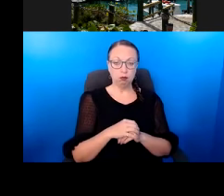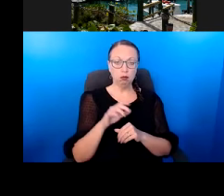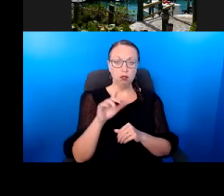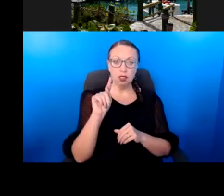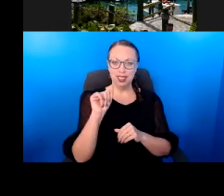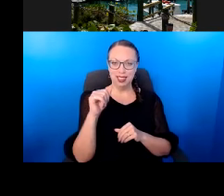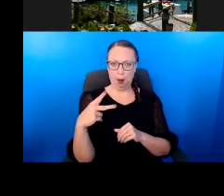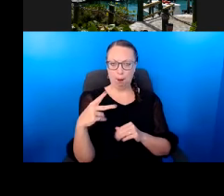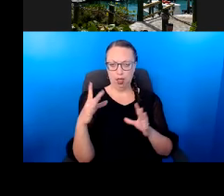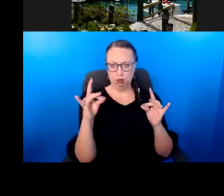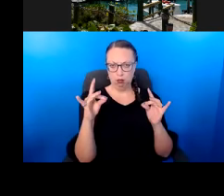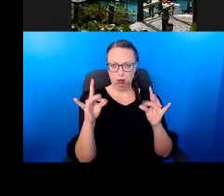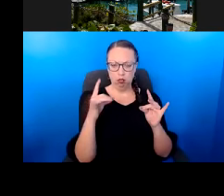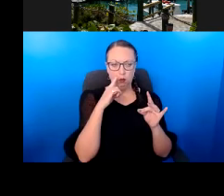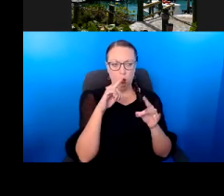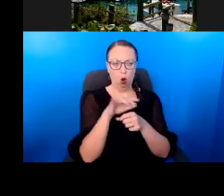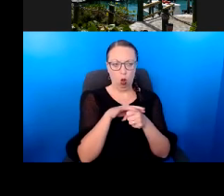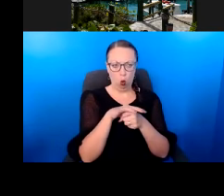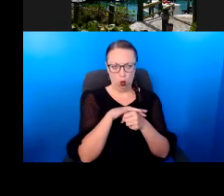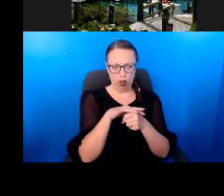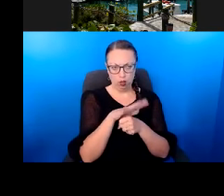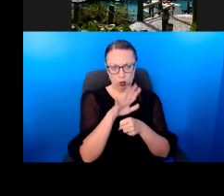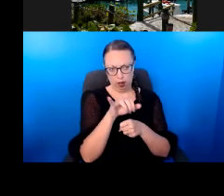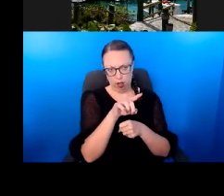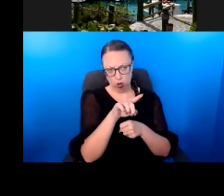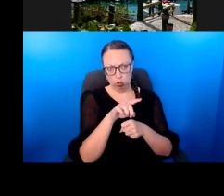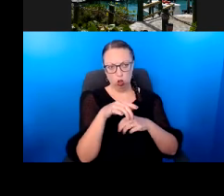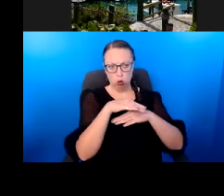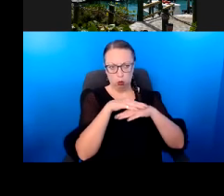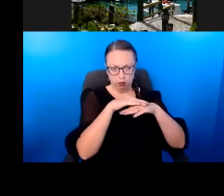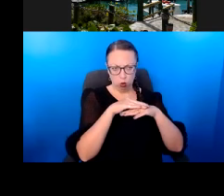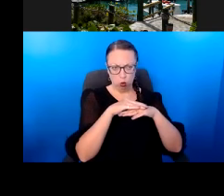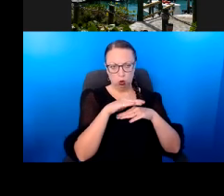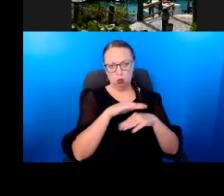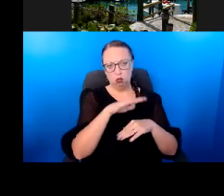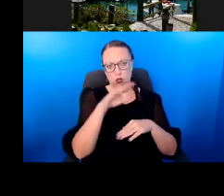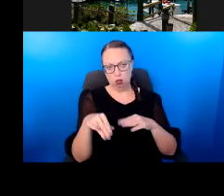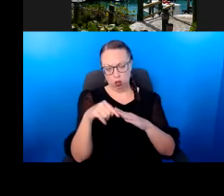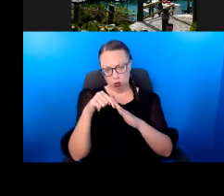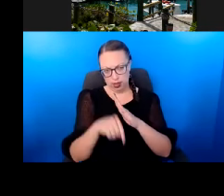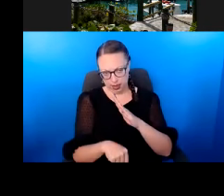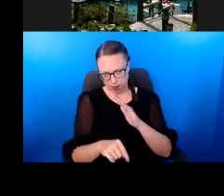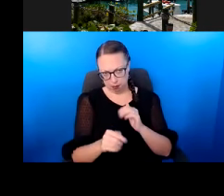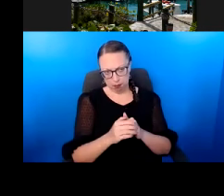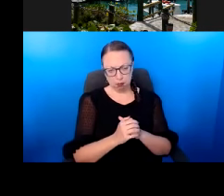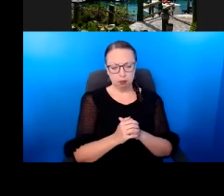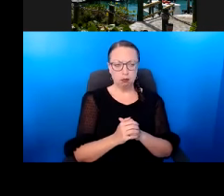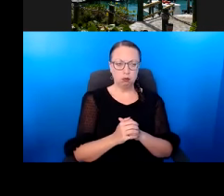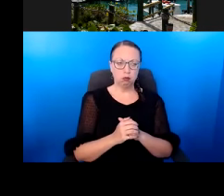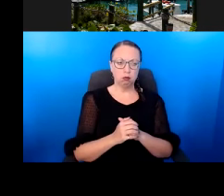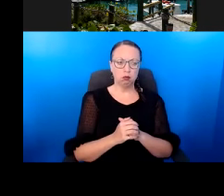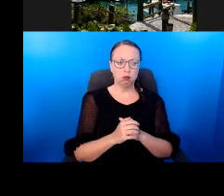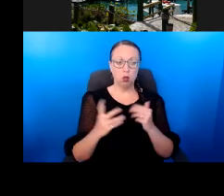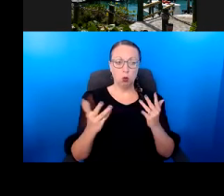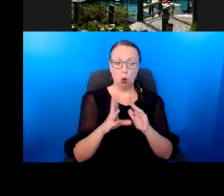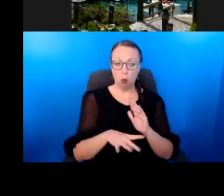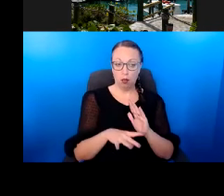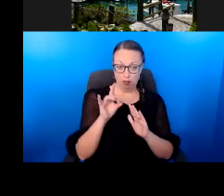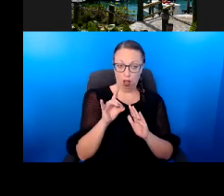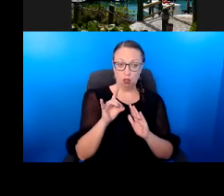localizer. There it is. There's superficial, there's deep. And as I said, what we found is exactly